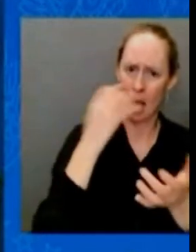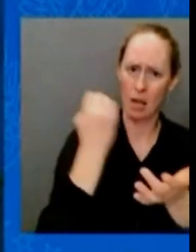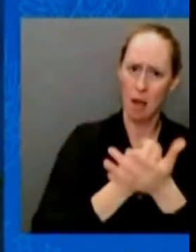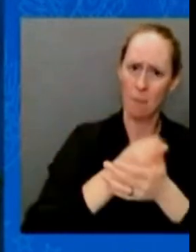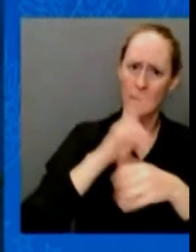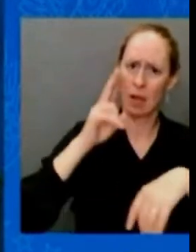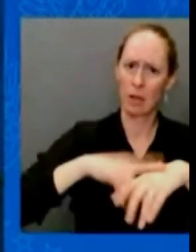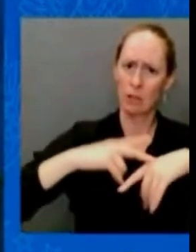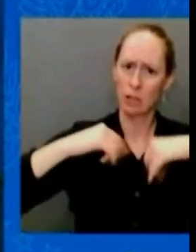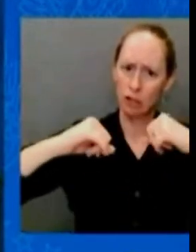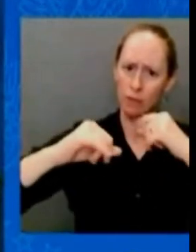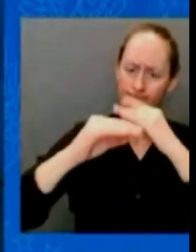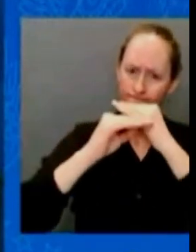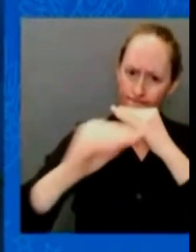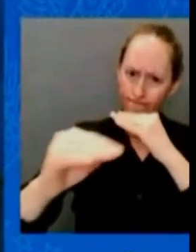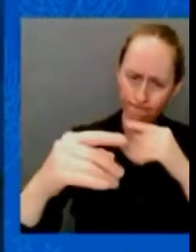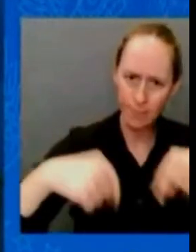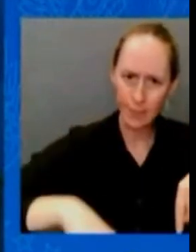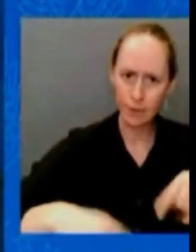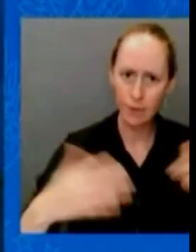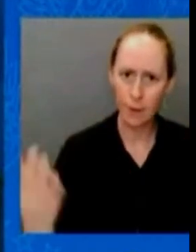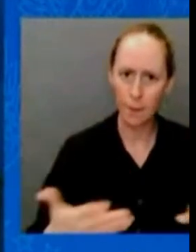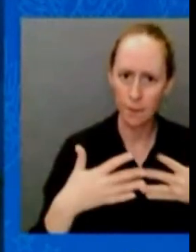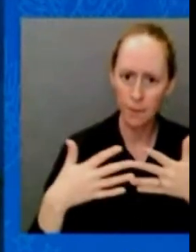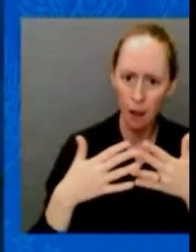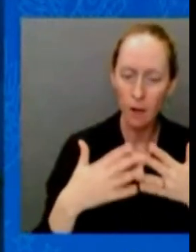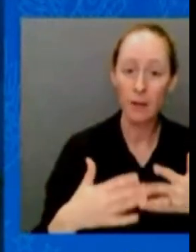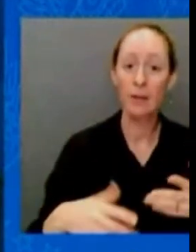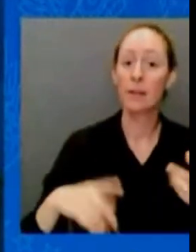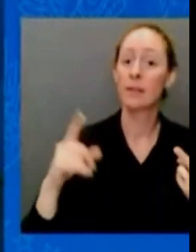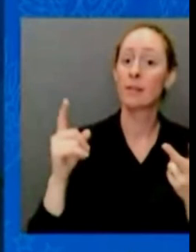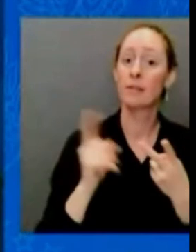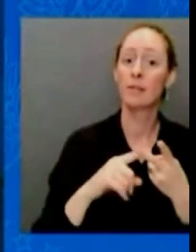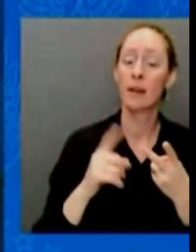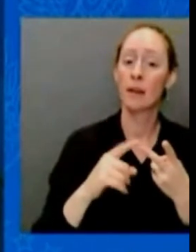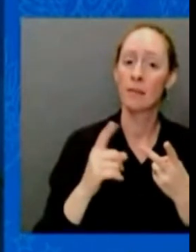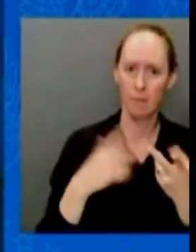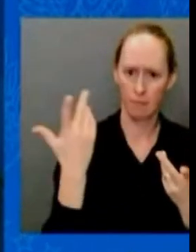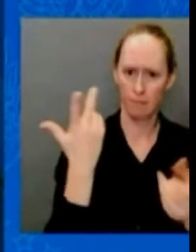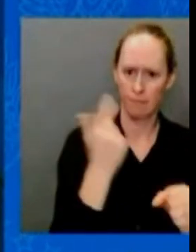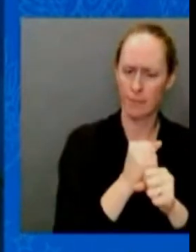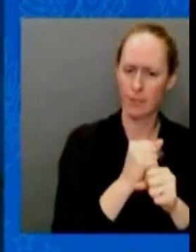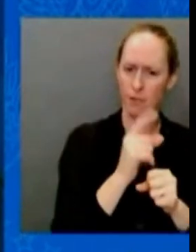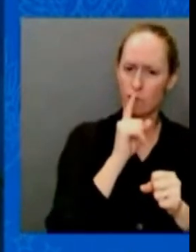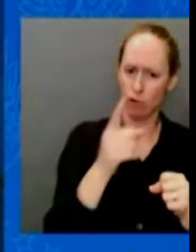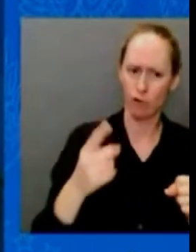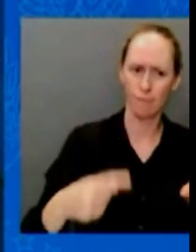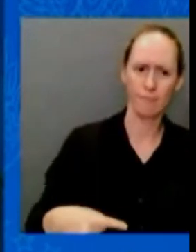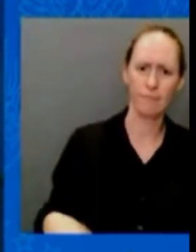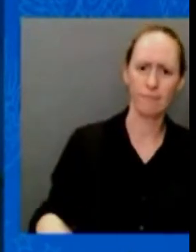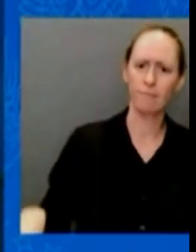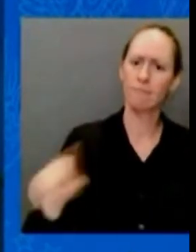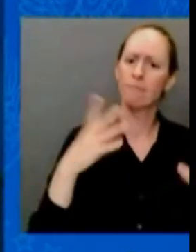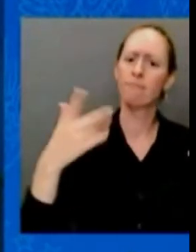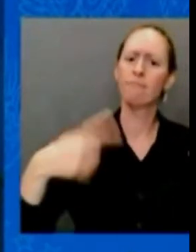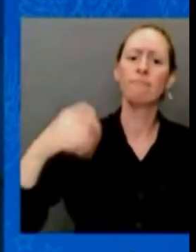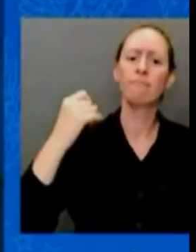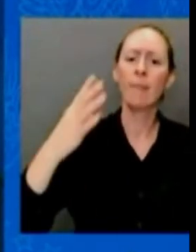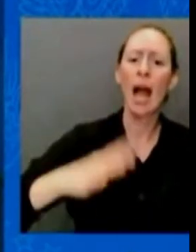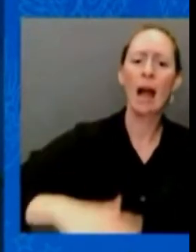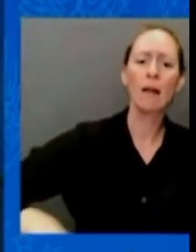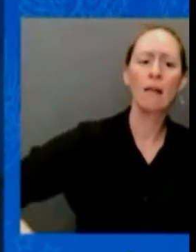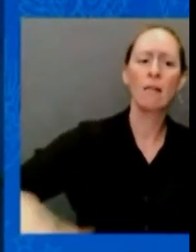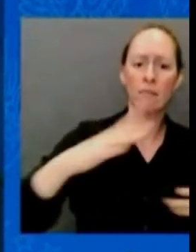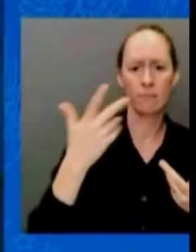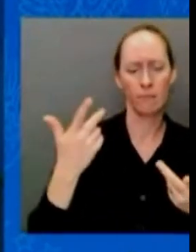two, securing long-term global semiconductor leadership for the US. Three, strengthening